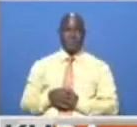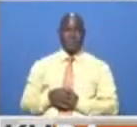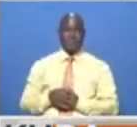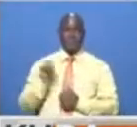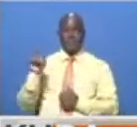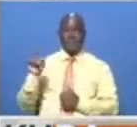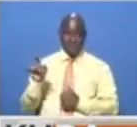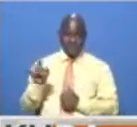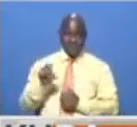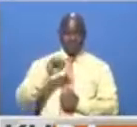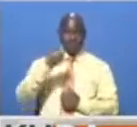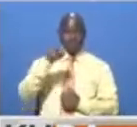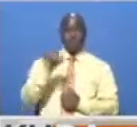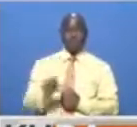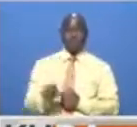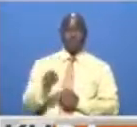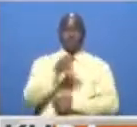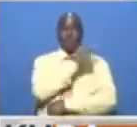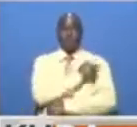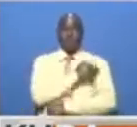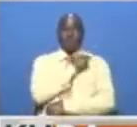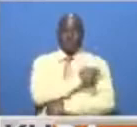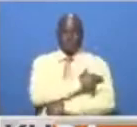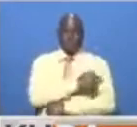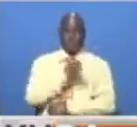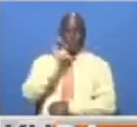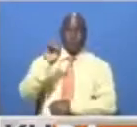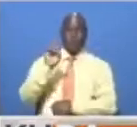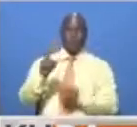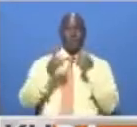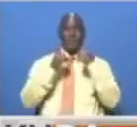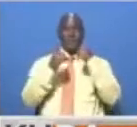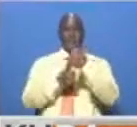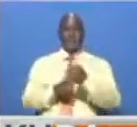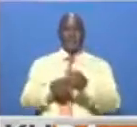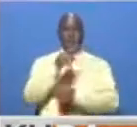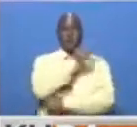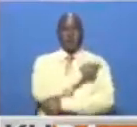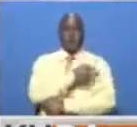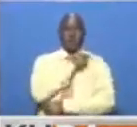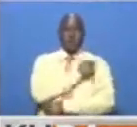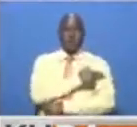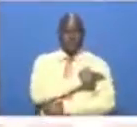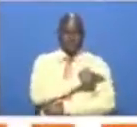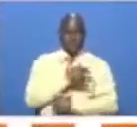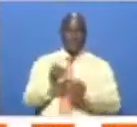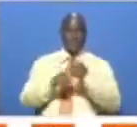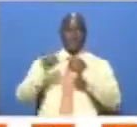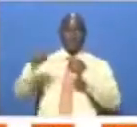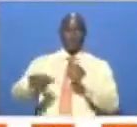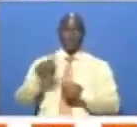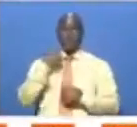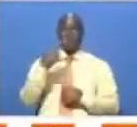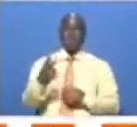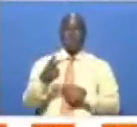This is Mpeketoni Hospital. It is one of the six healthcare facilities in the